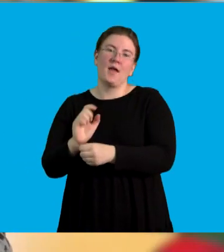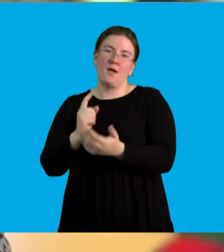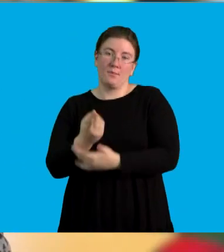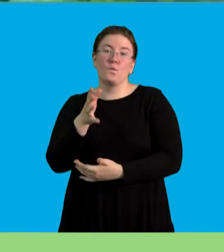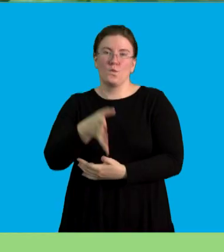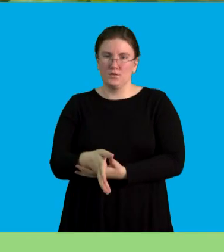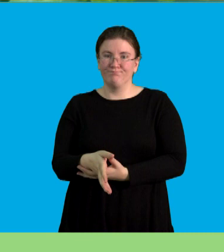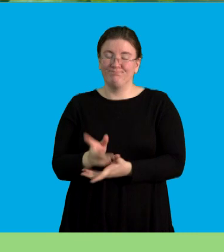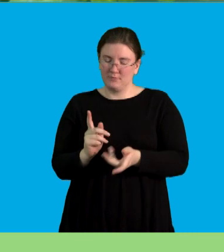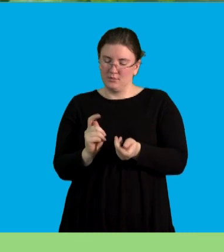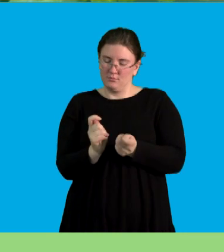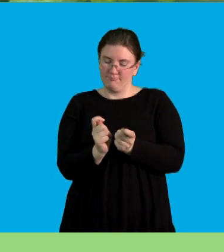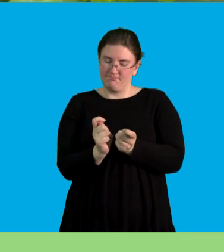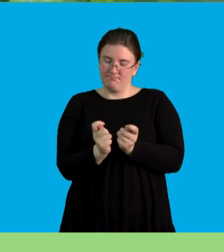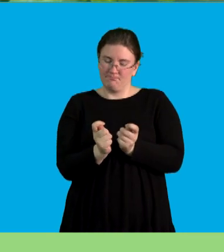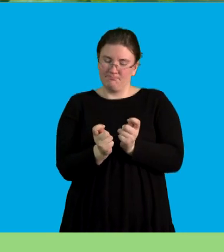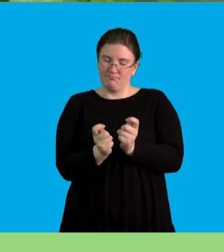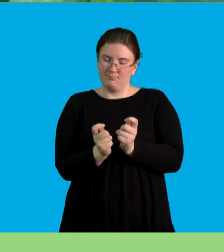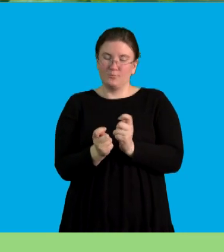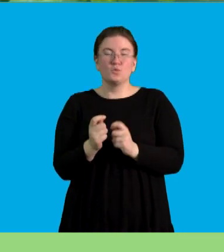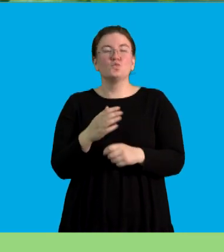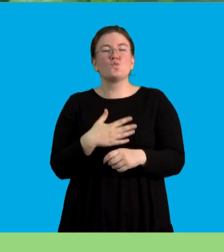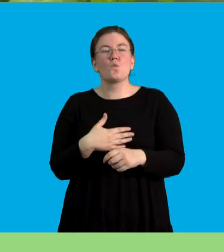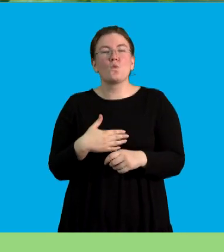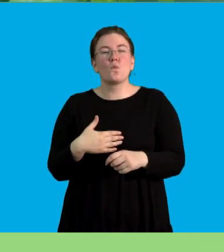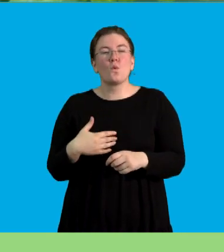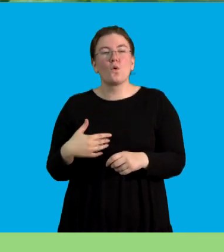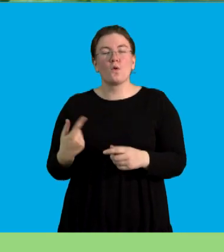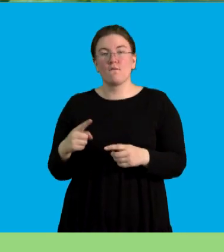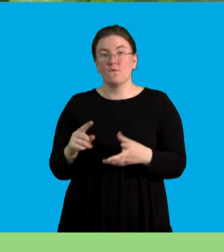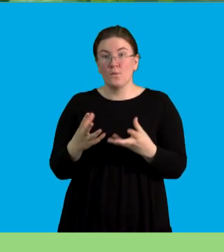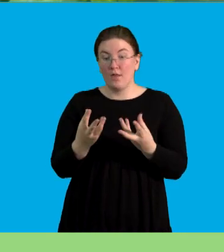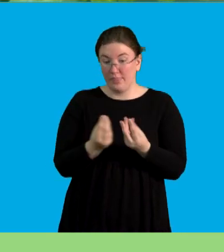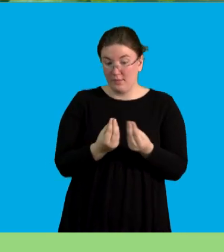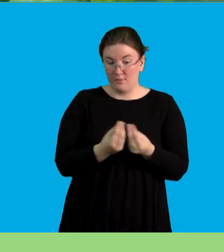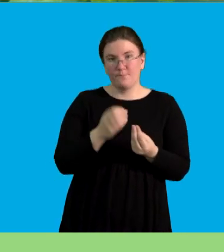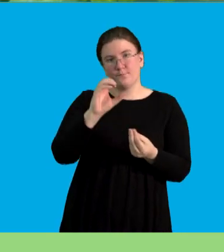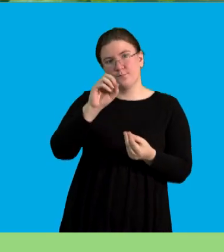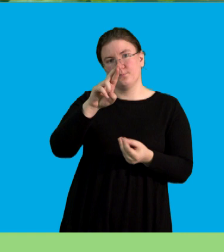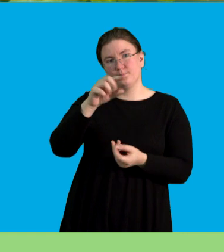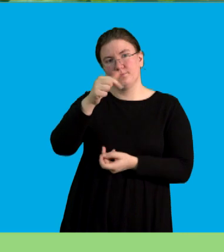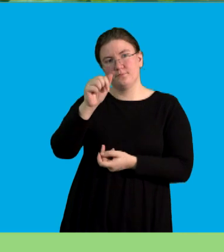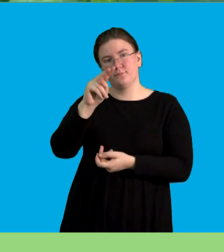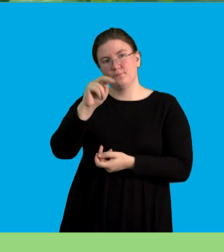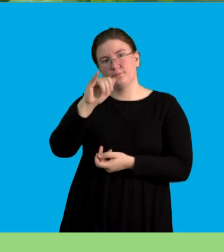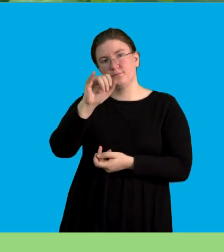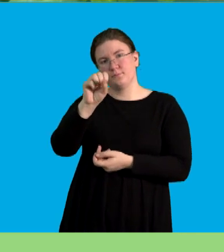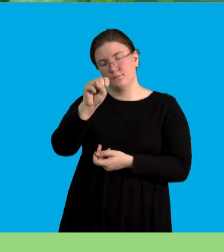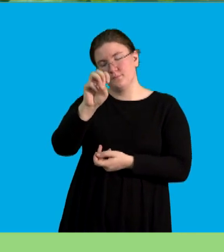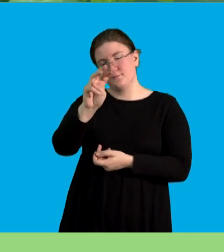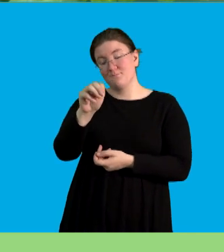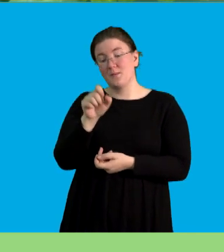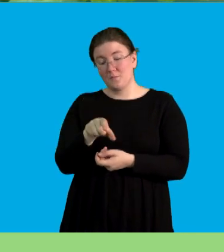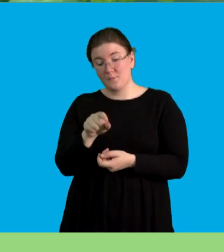is a gradual change in the characteristics of an organism, enabling them to improve in order